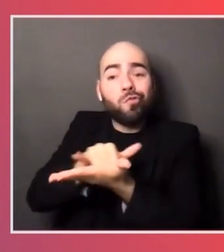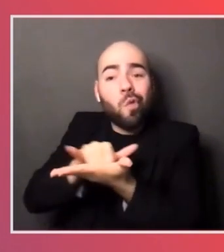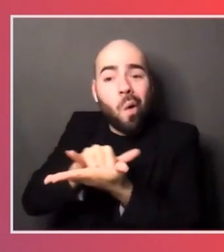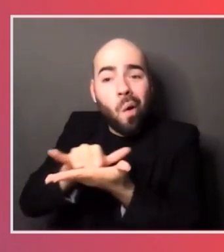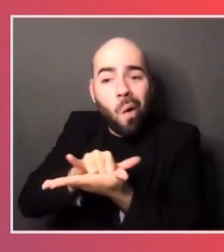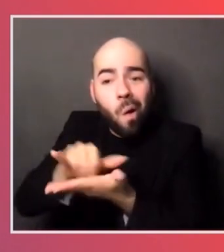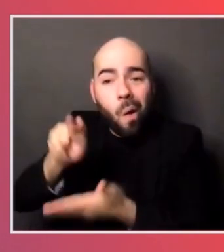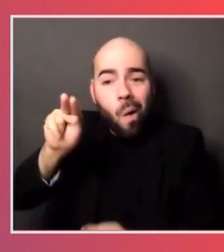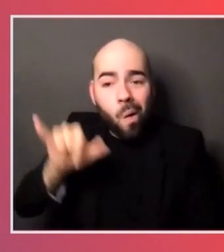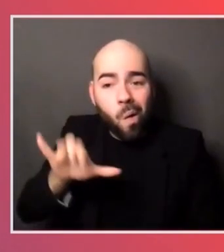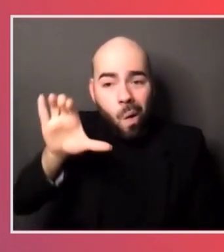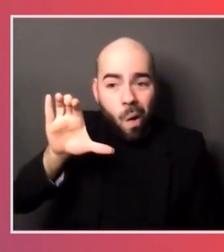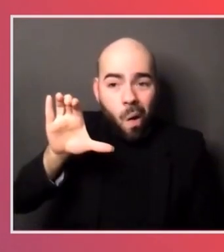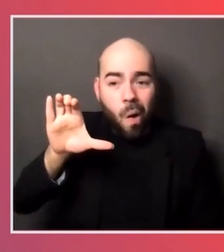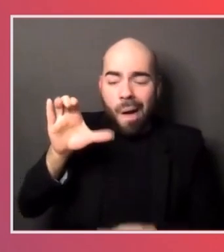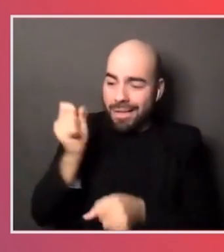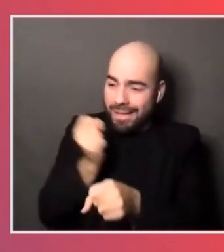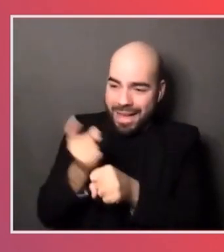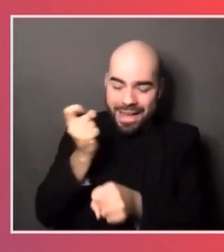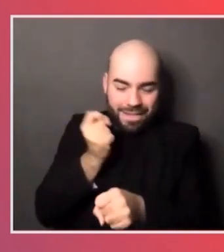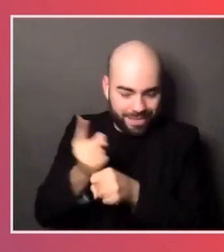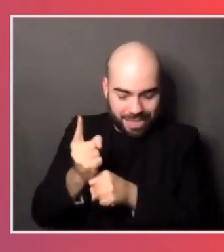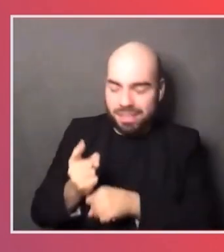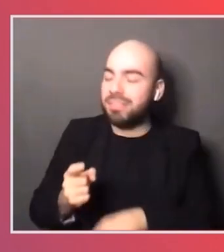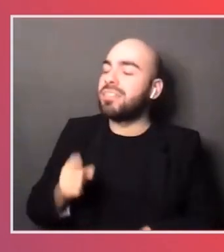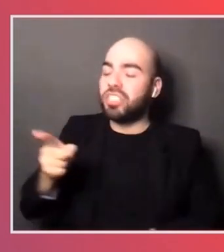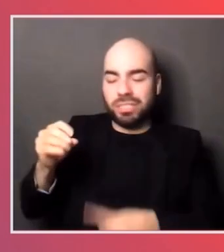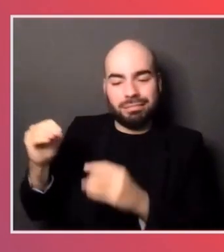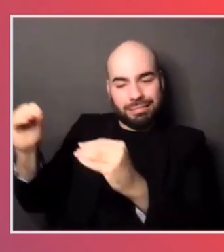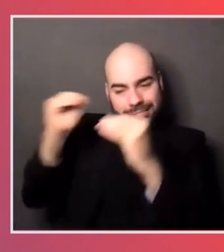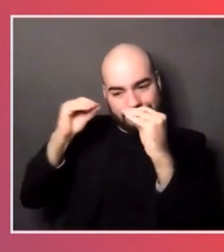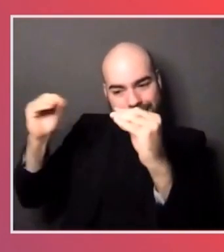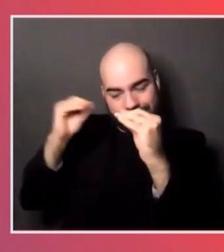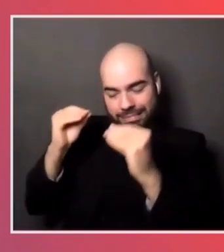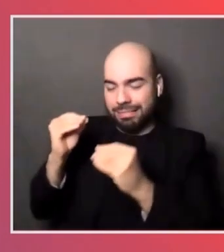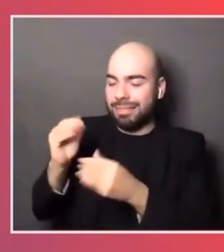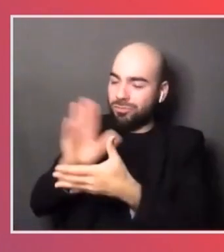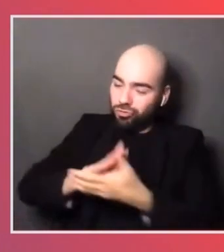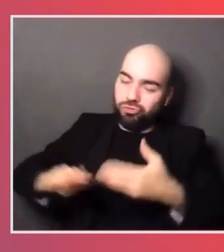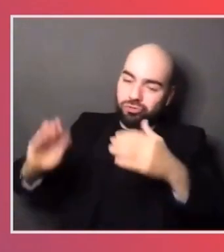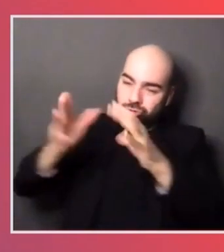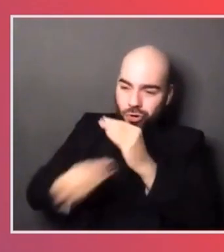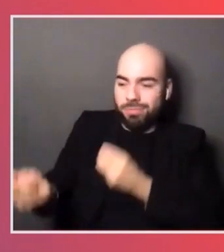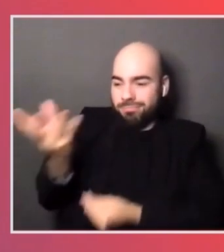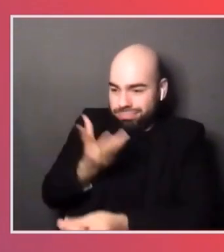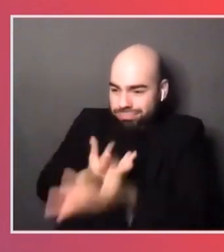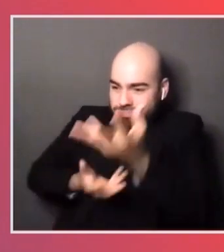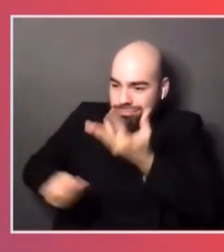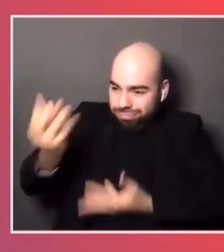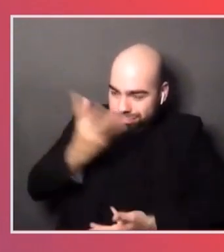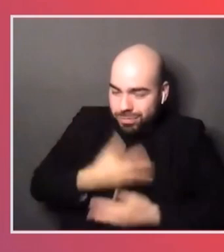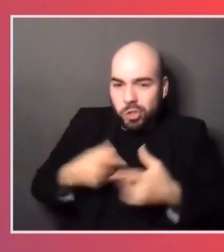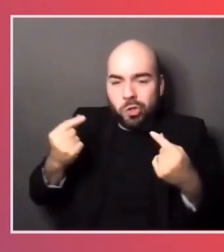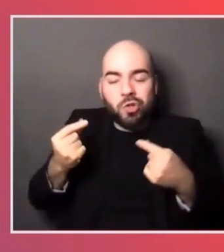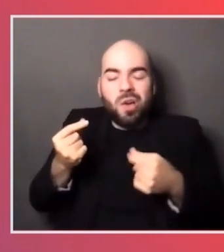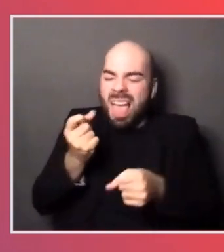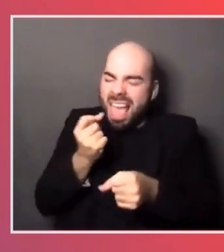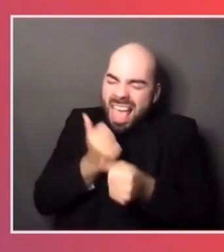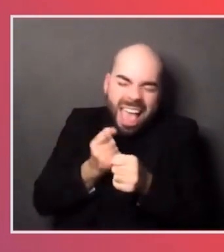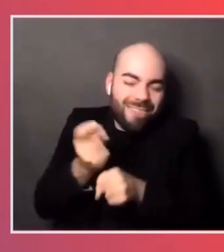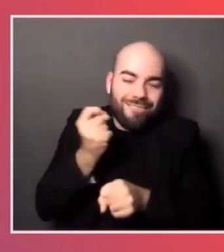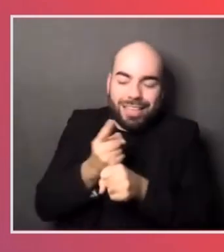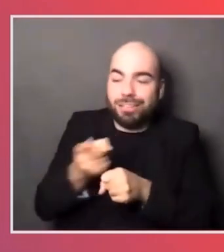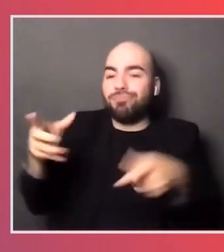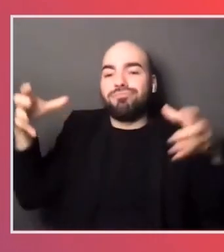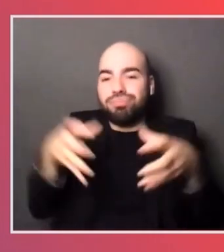the day that she arrived. It was always like this big gathering. She would make a big dinner, and she would always tell us a tale of what it was like when she landed